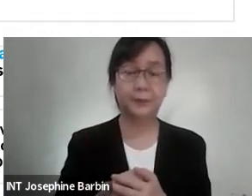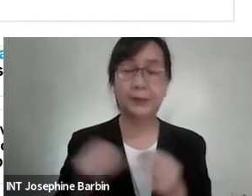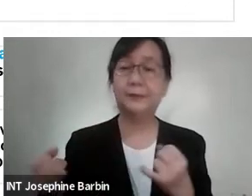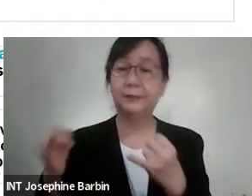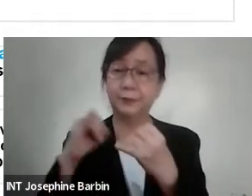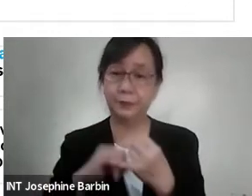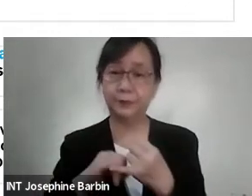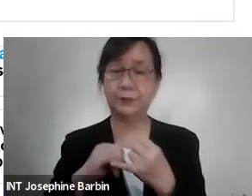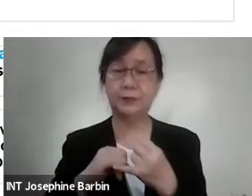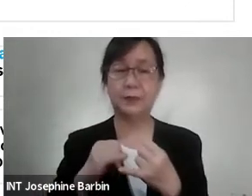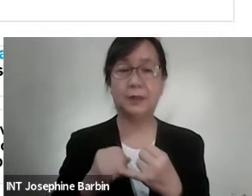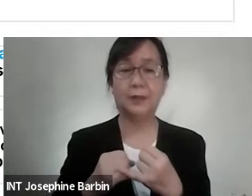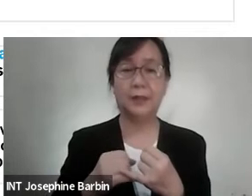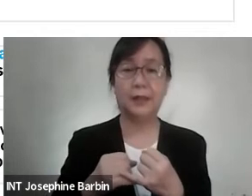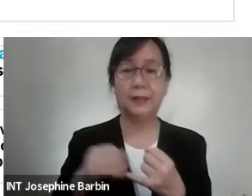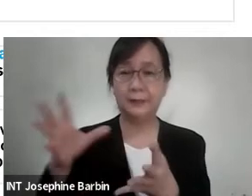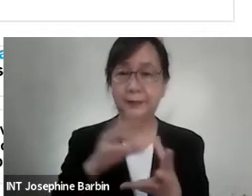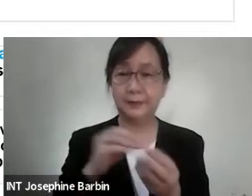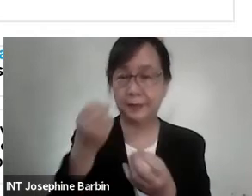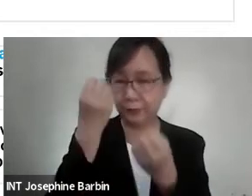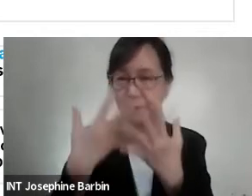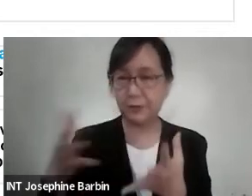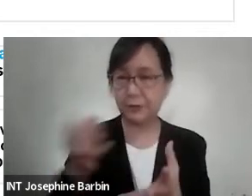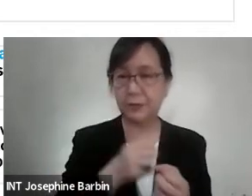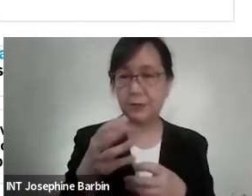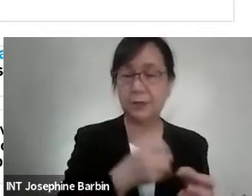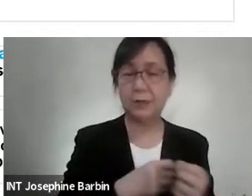involves data collection and M&E